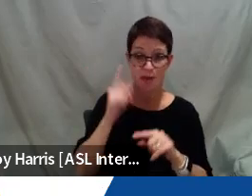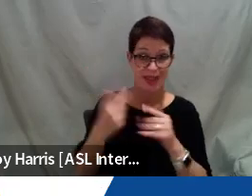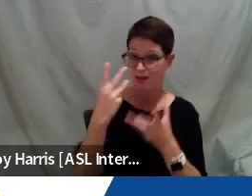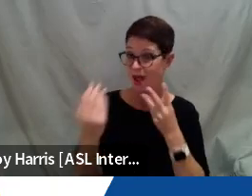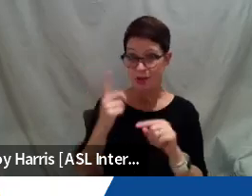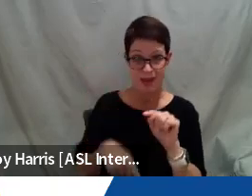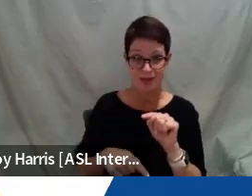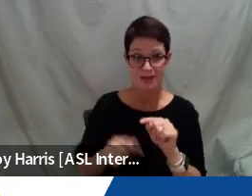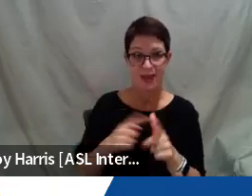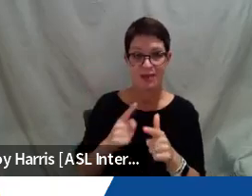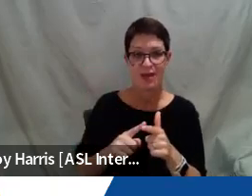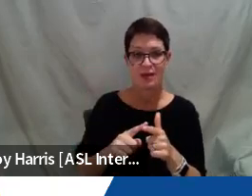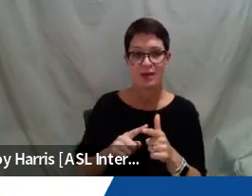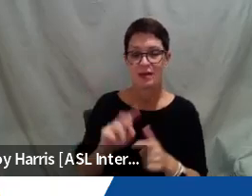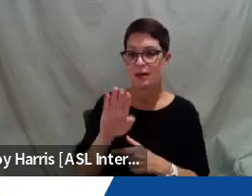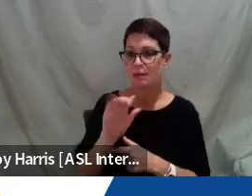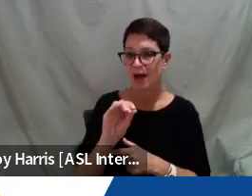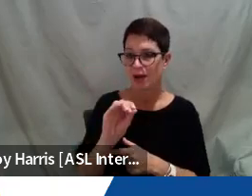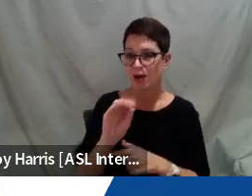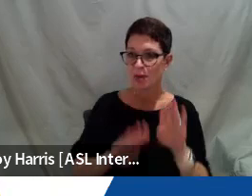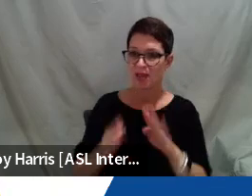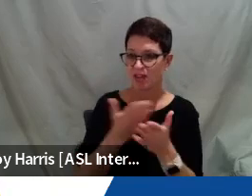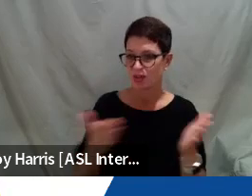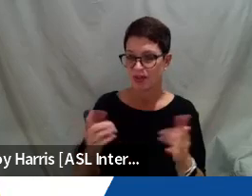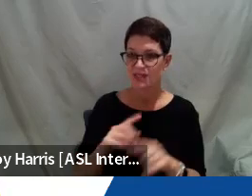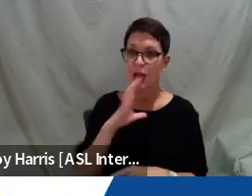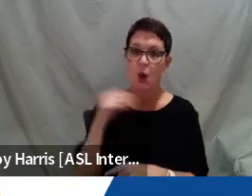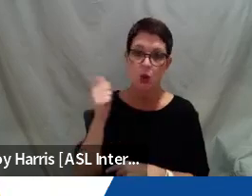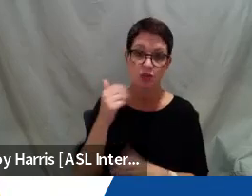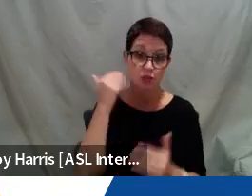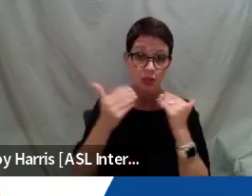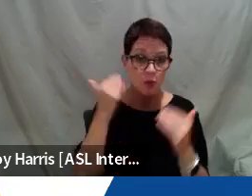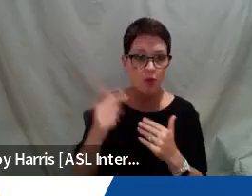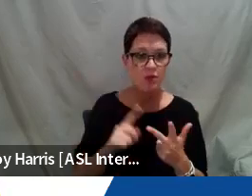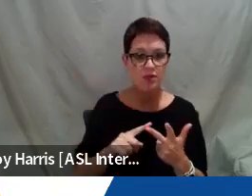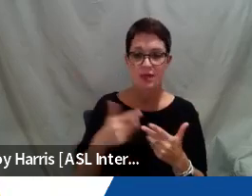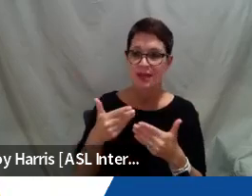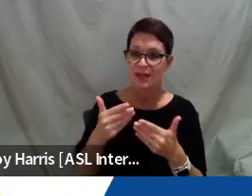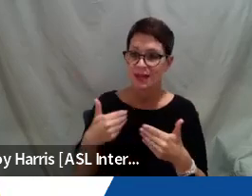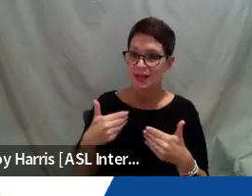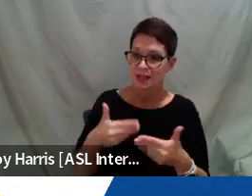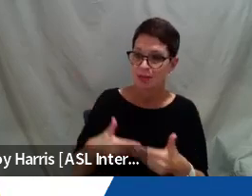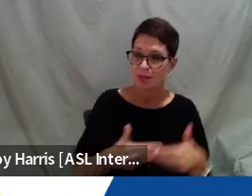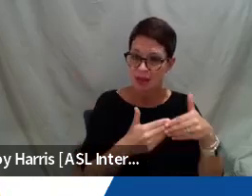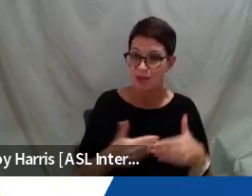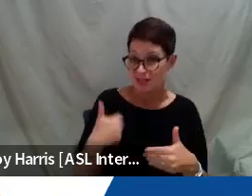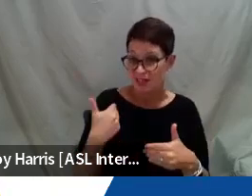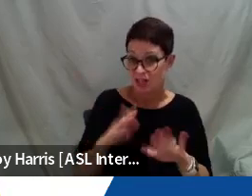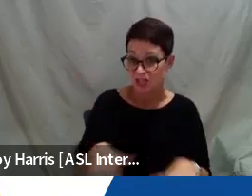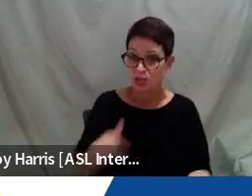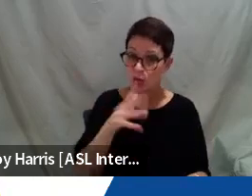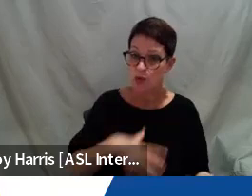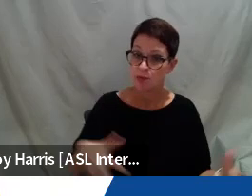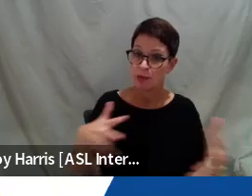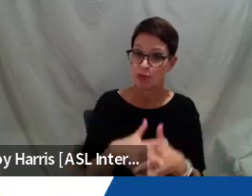then biological factors include older adults, infants and young children, pregnant